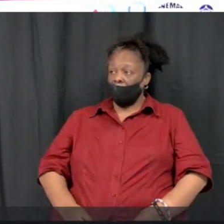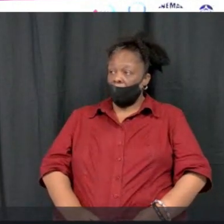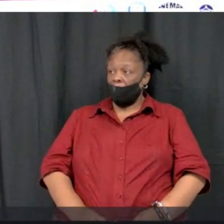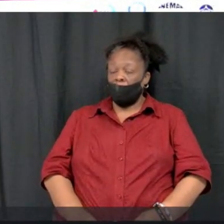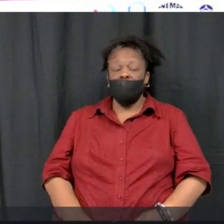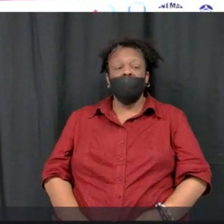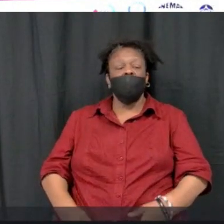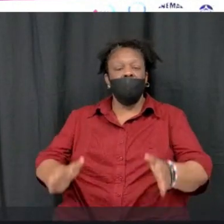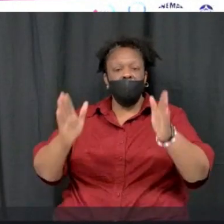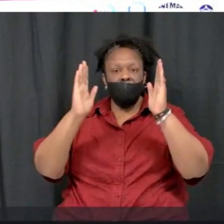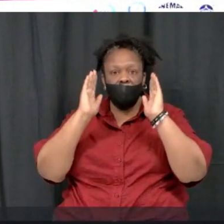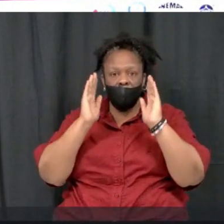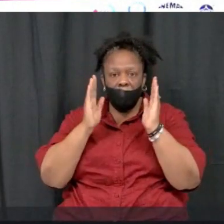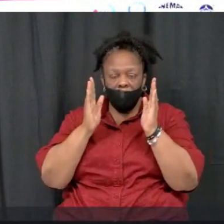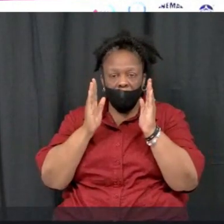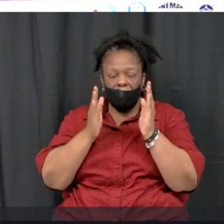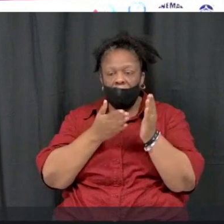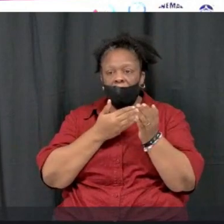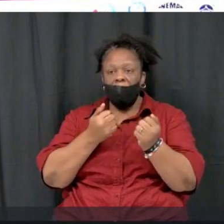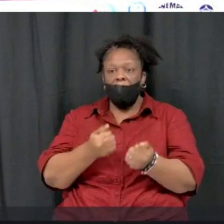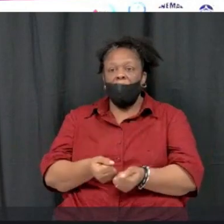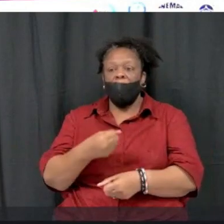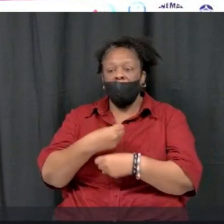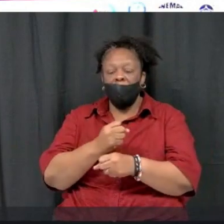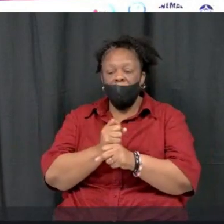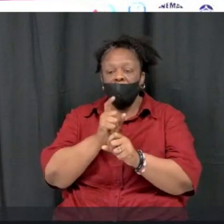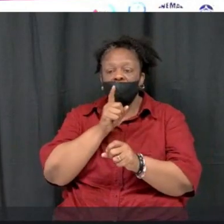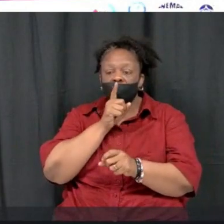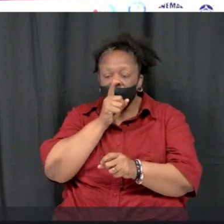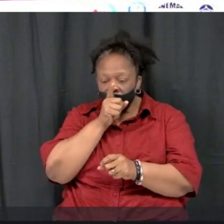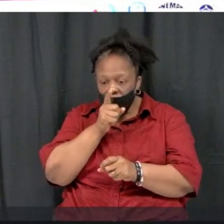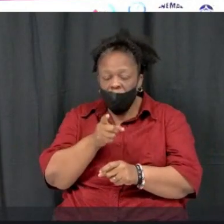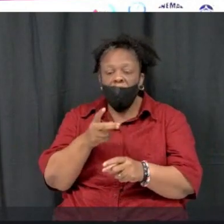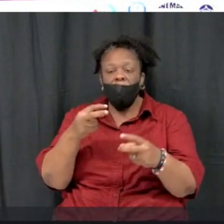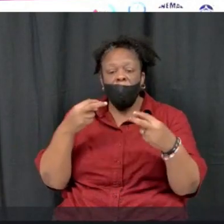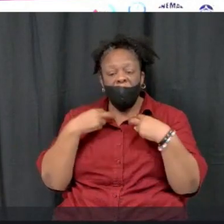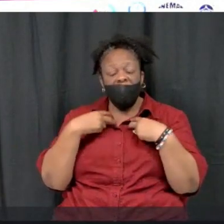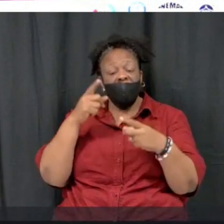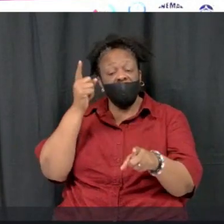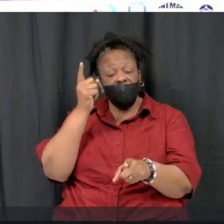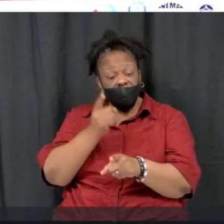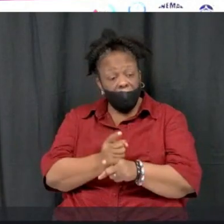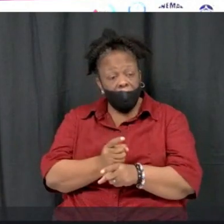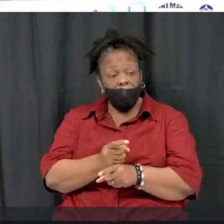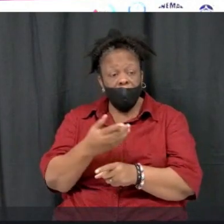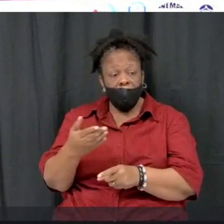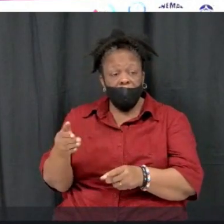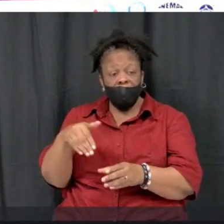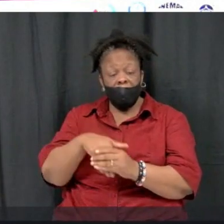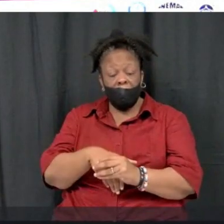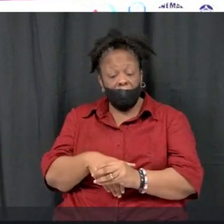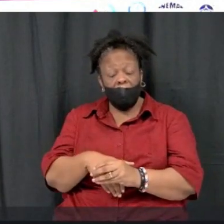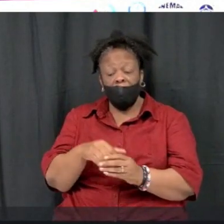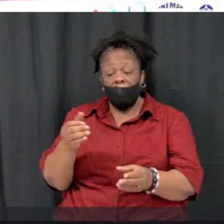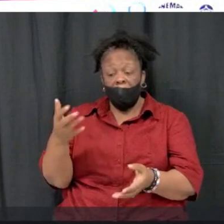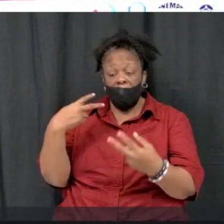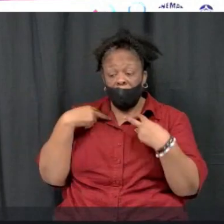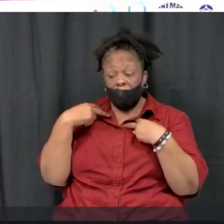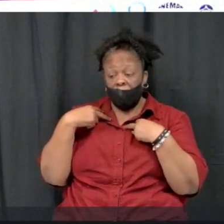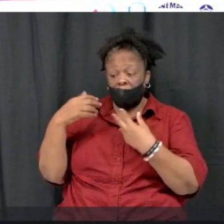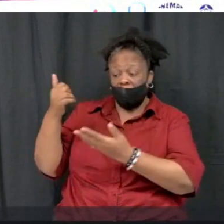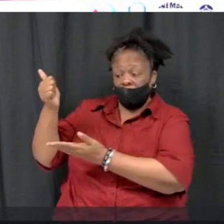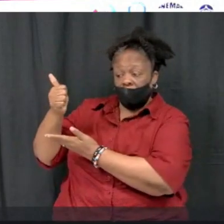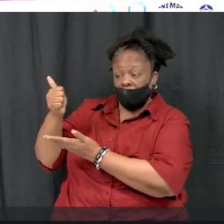to adhere and to enforce all the non-pharmaceutical COVID-19 prevention measures as stipulated in the